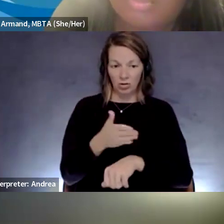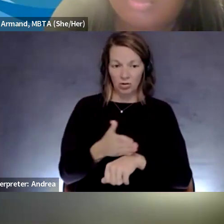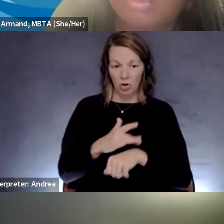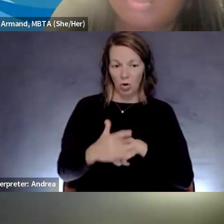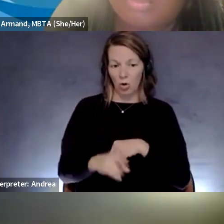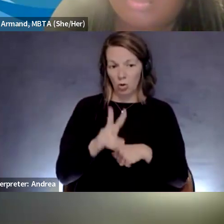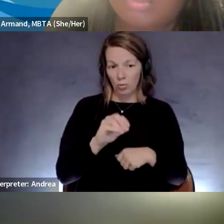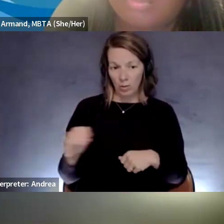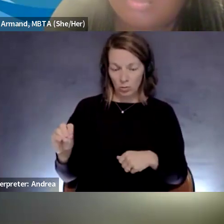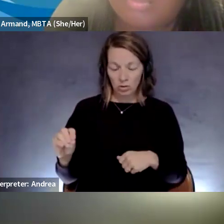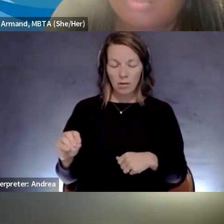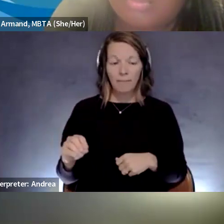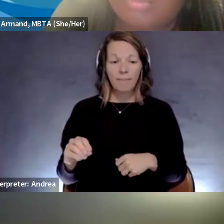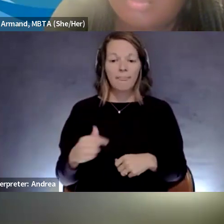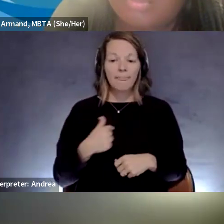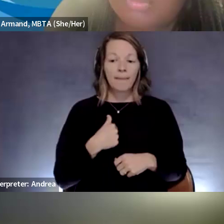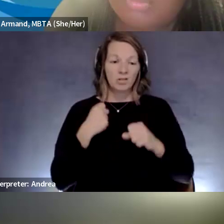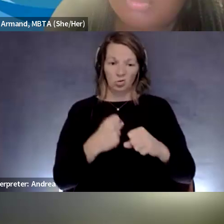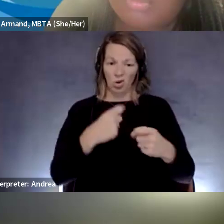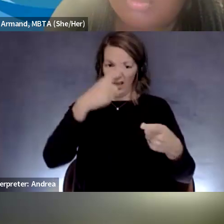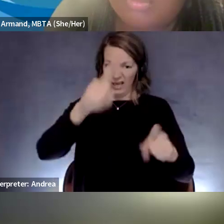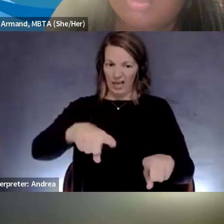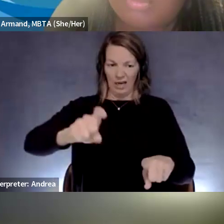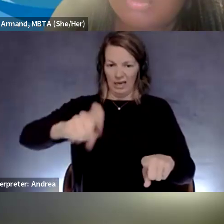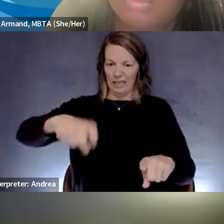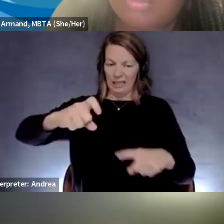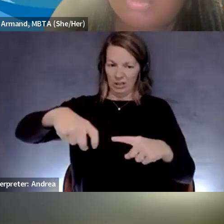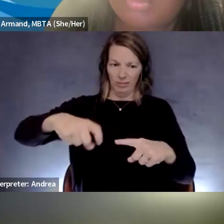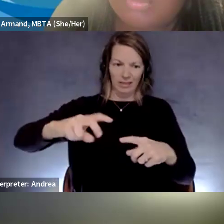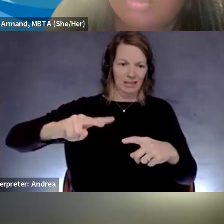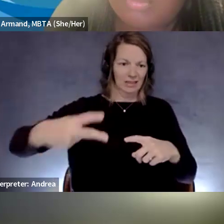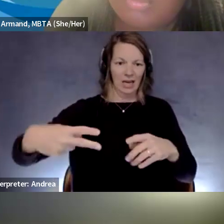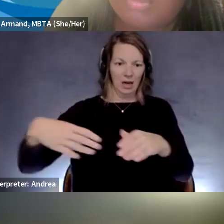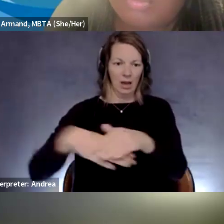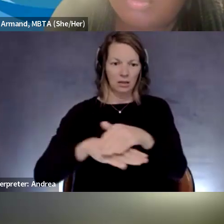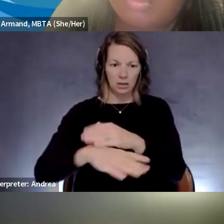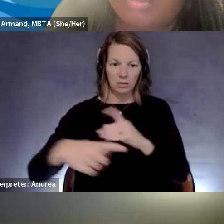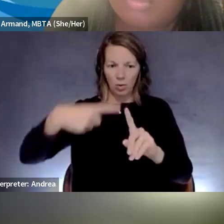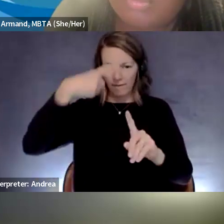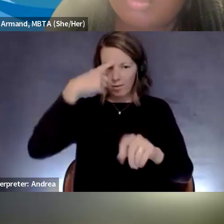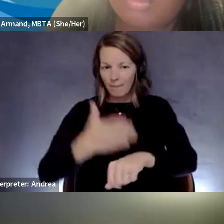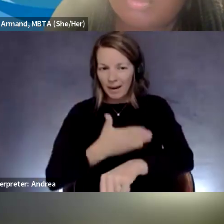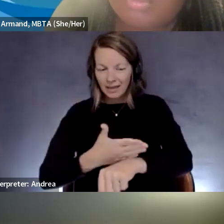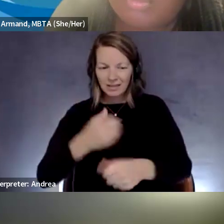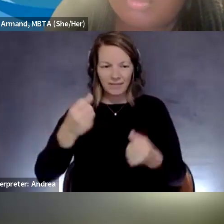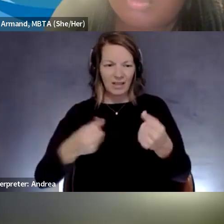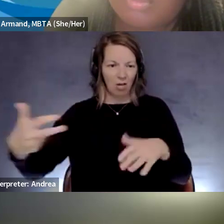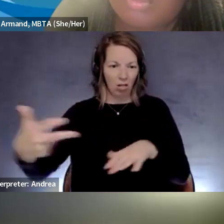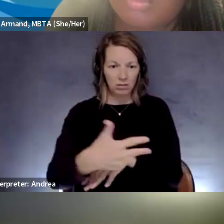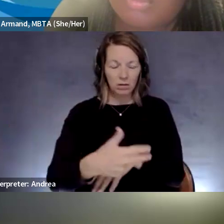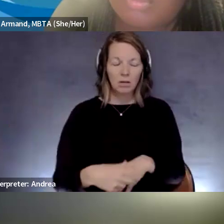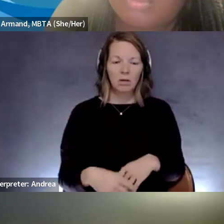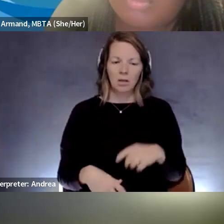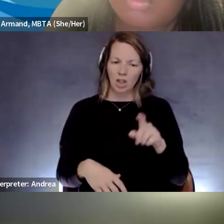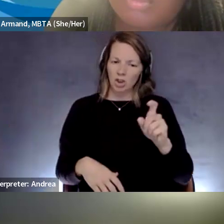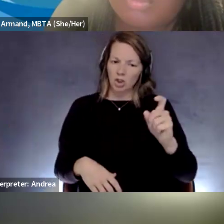2000s. I strongly agree that there needs to be a second access point for maintenance vehicles on the Red Line, and that it